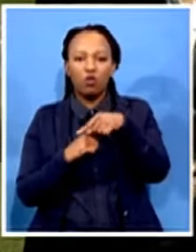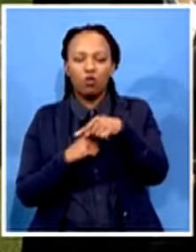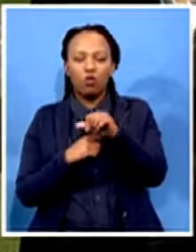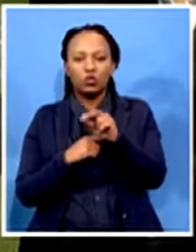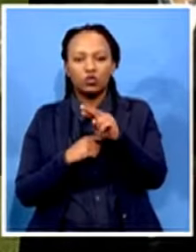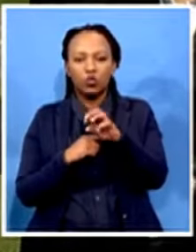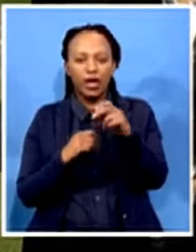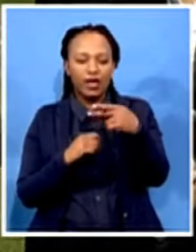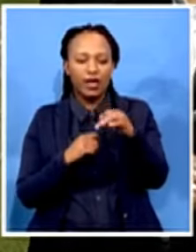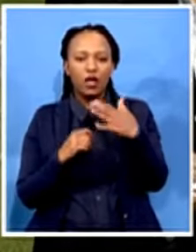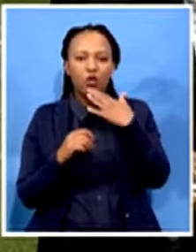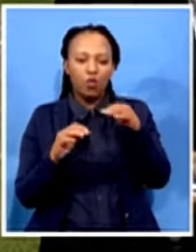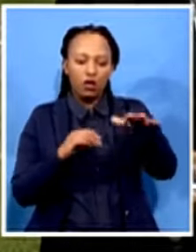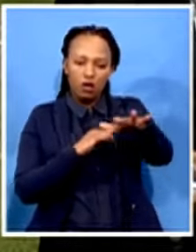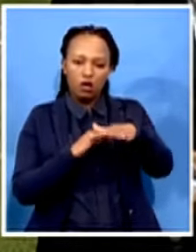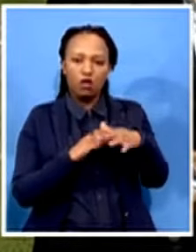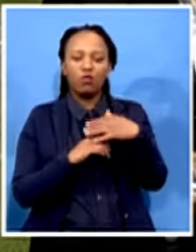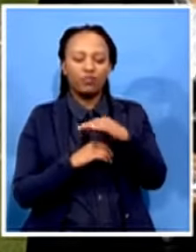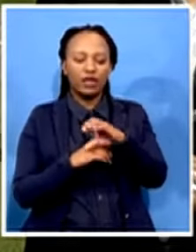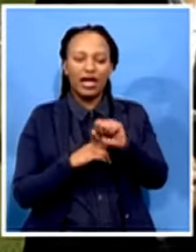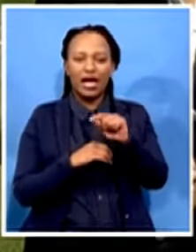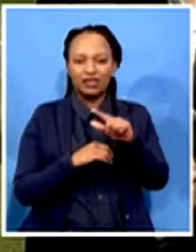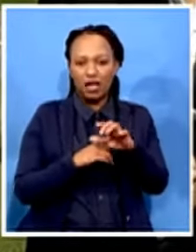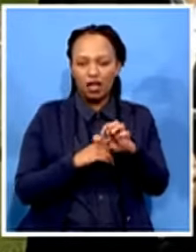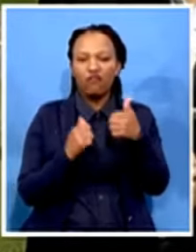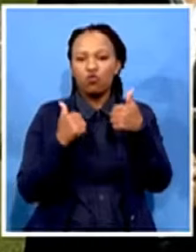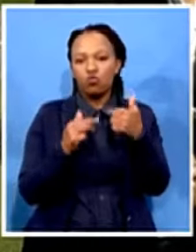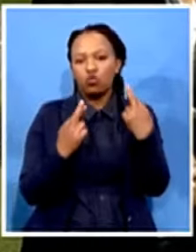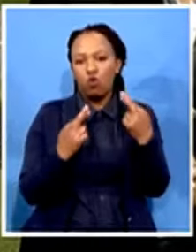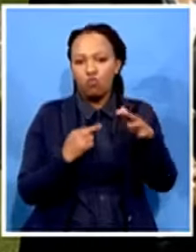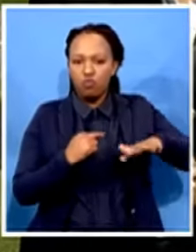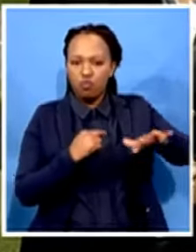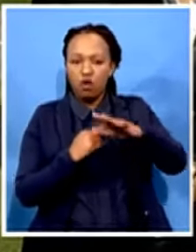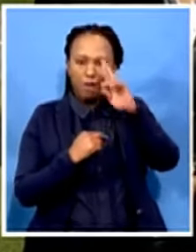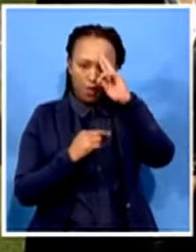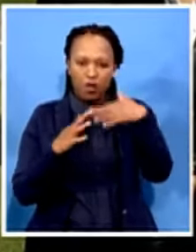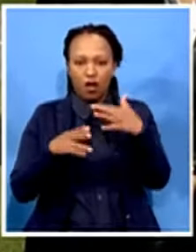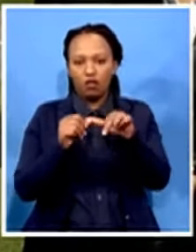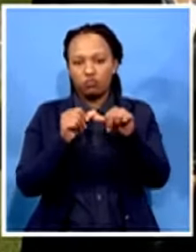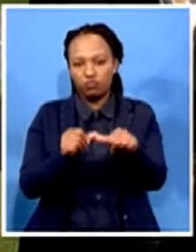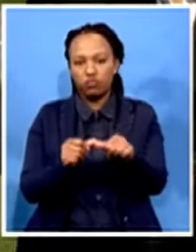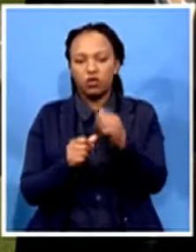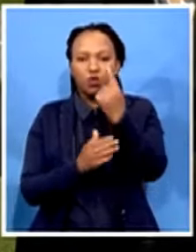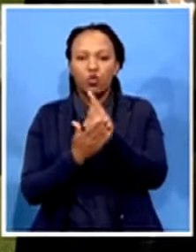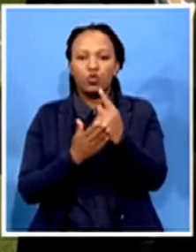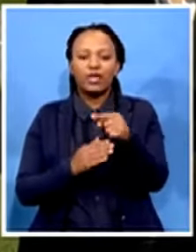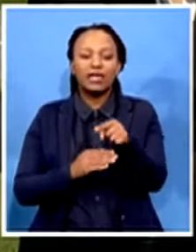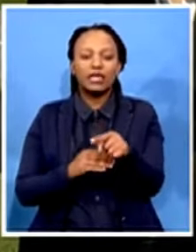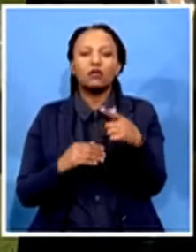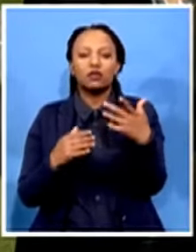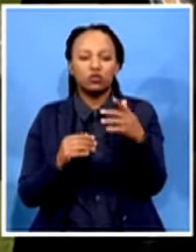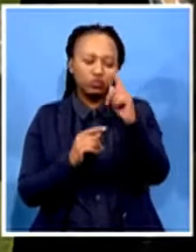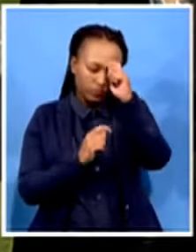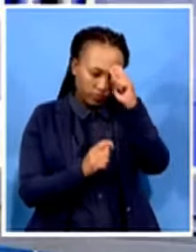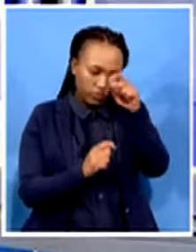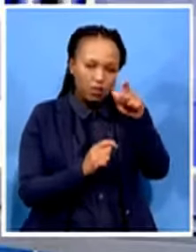while the memorial service is underway, and in a short while a wreath-laying ceremony to honour those who have paid the ultimate price in service of their